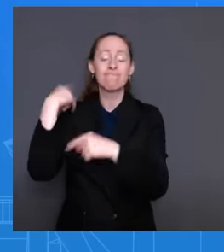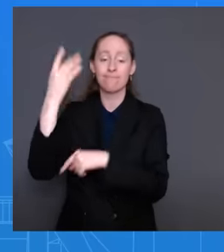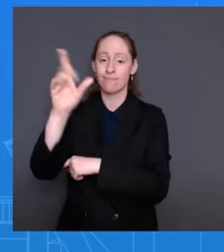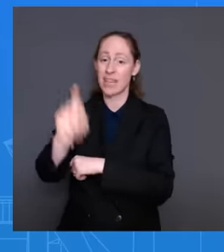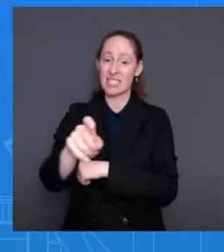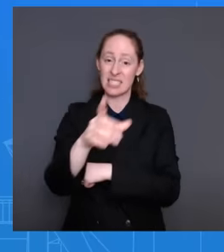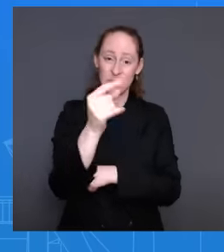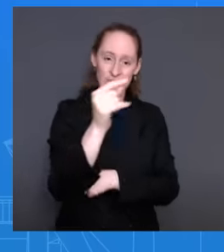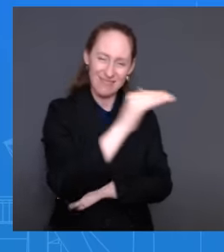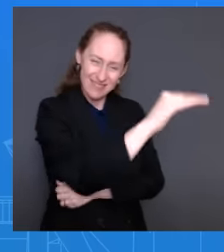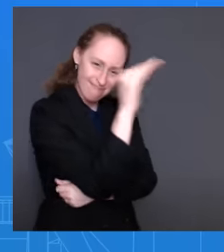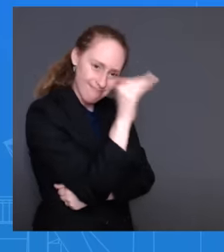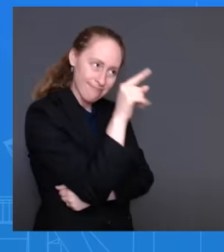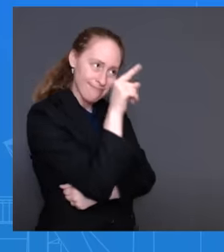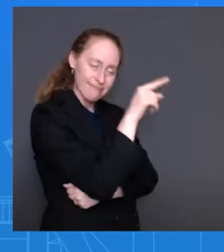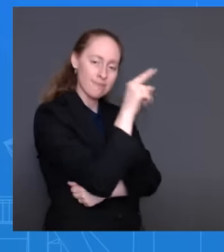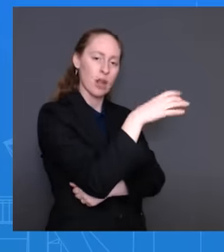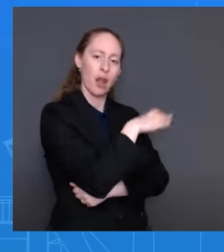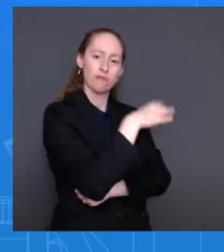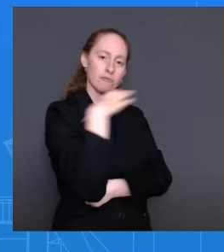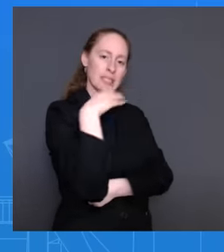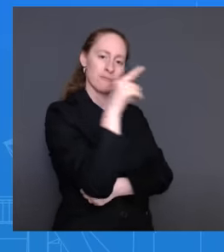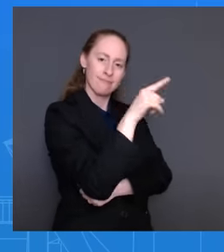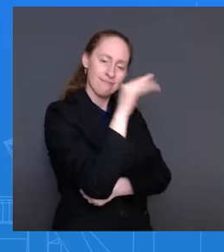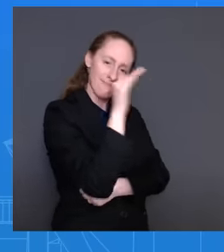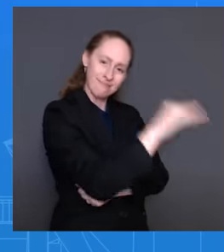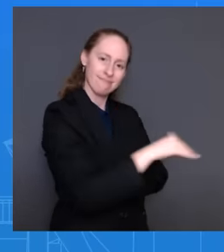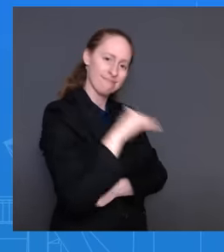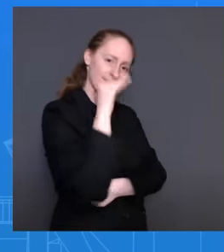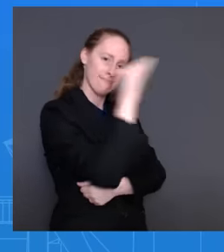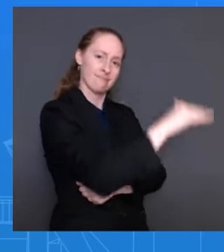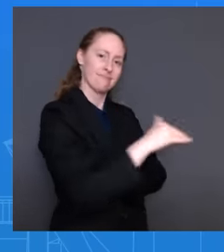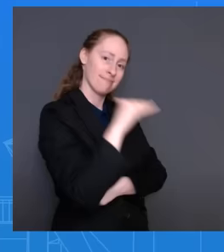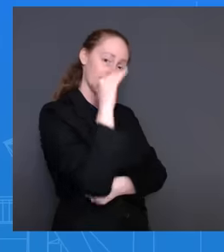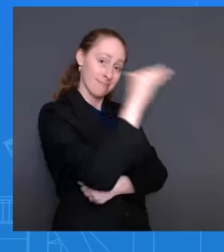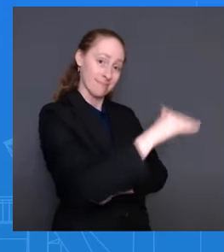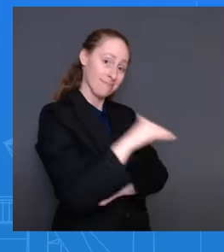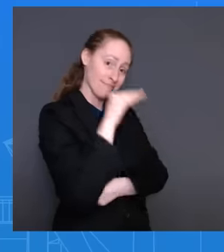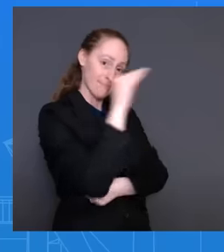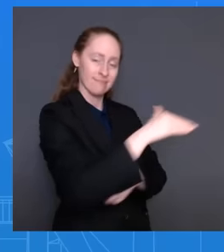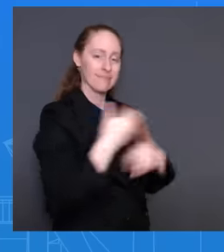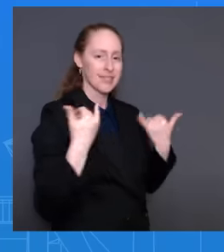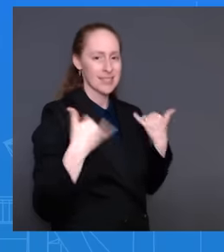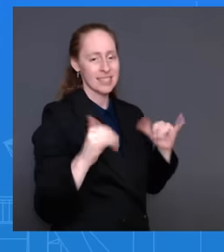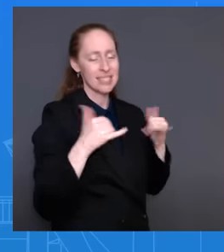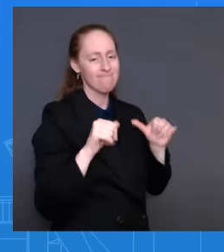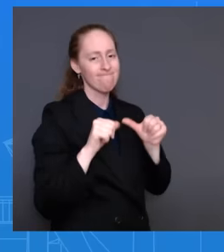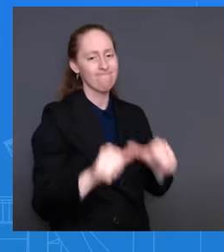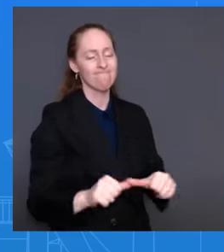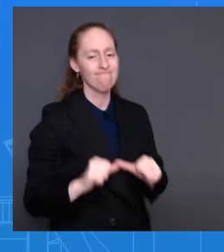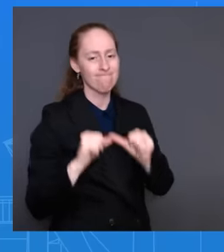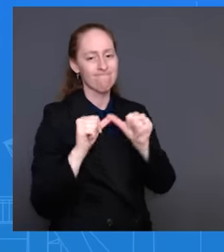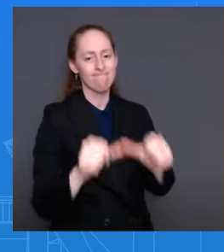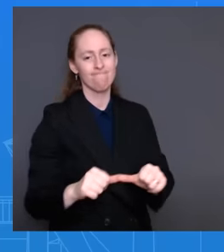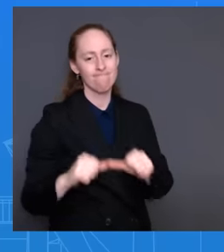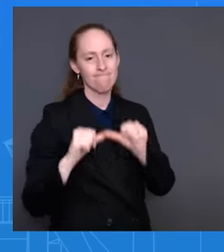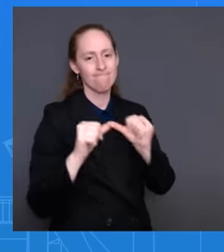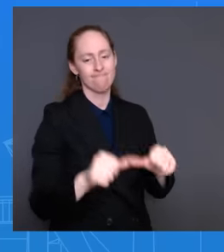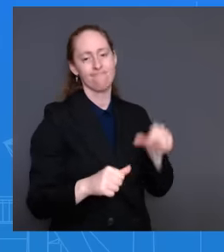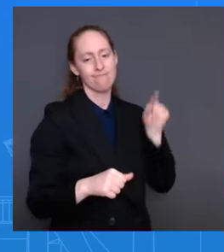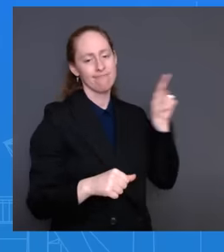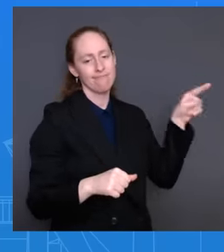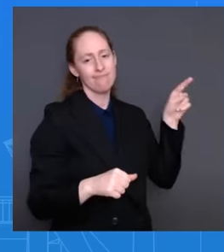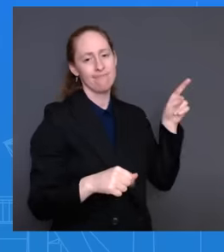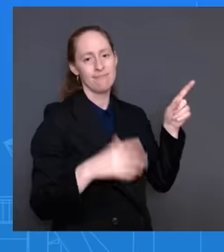do everything that he can to make that happen. We have to stop this gun violence epidemic that we're seeing. But these measures have